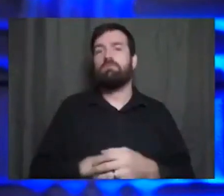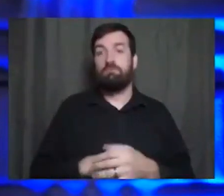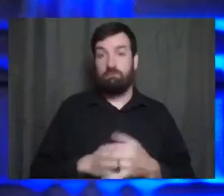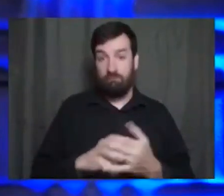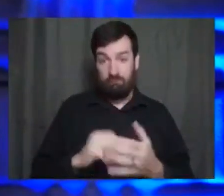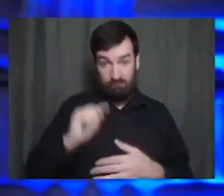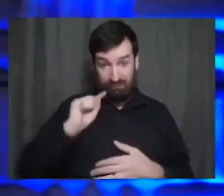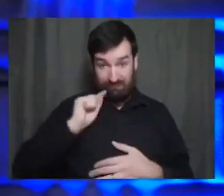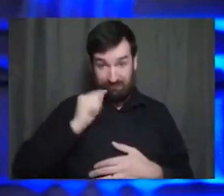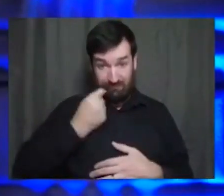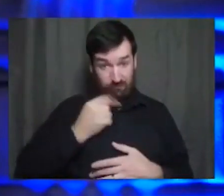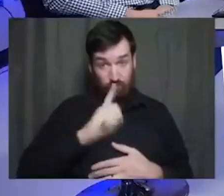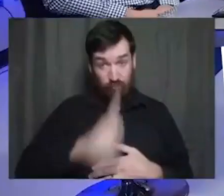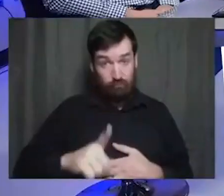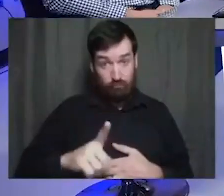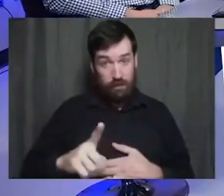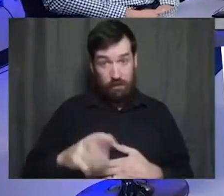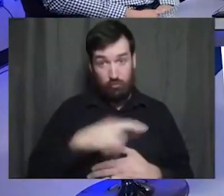get it?